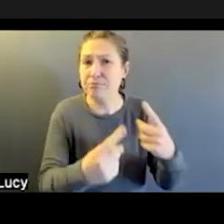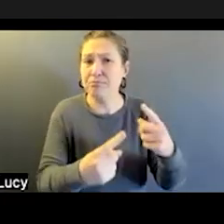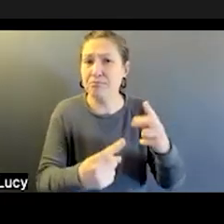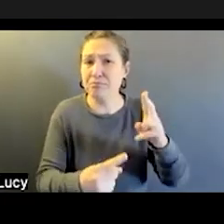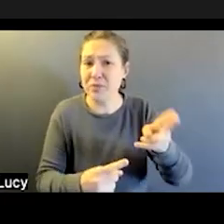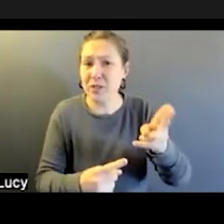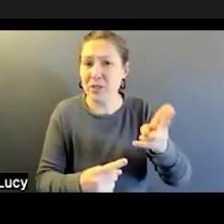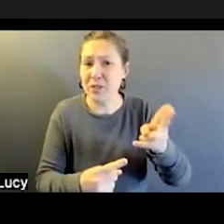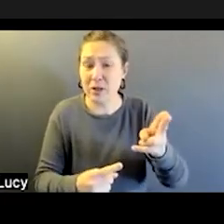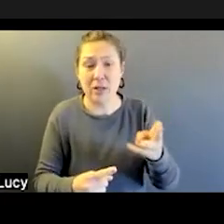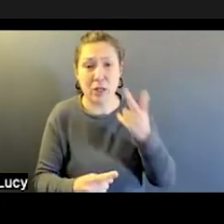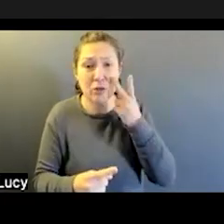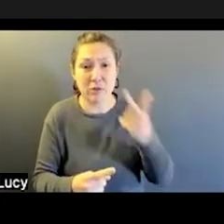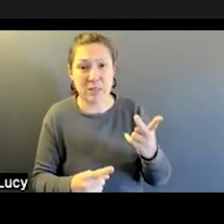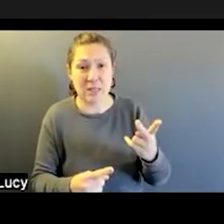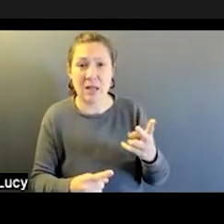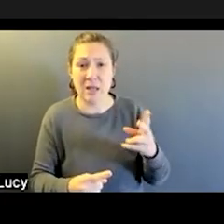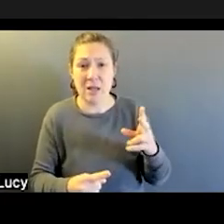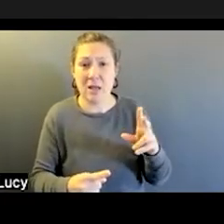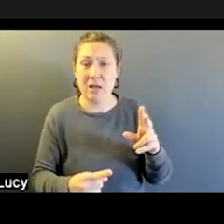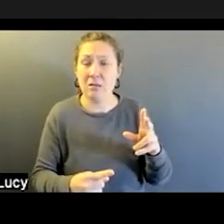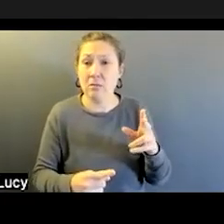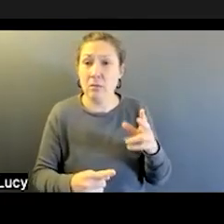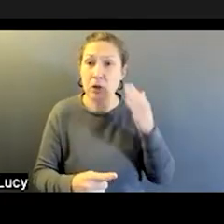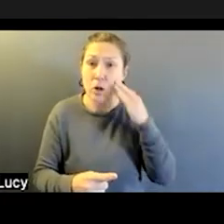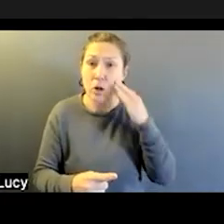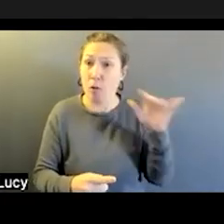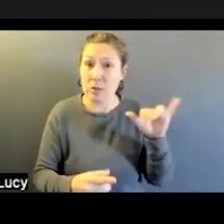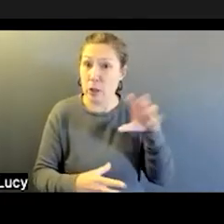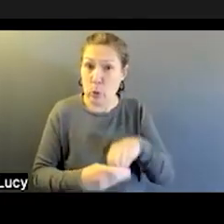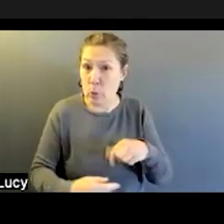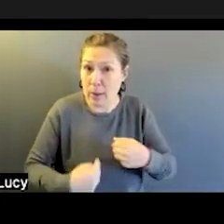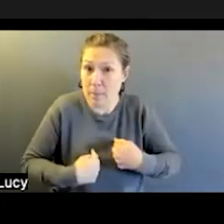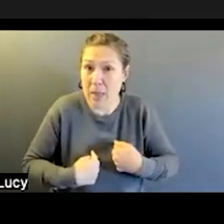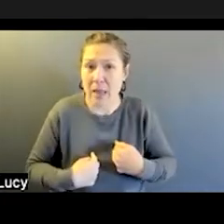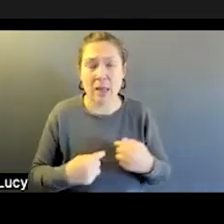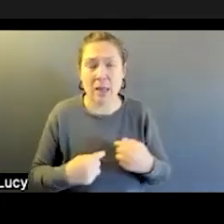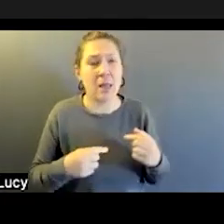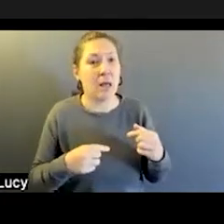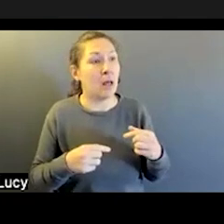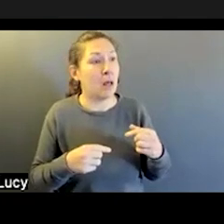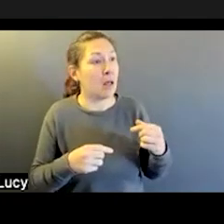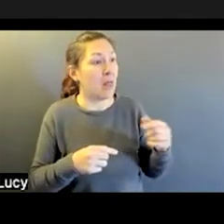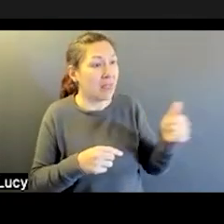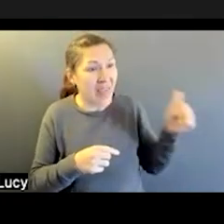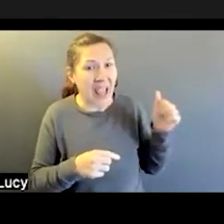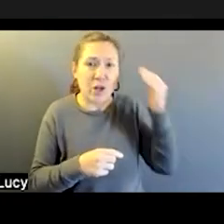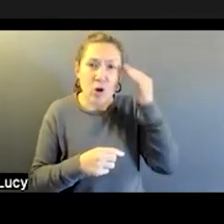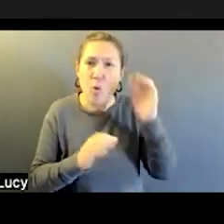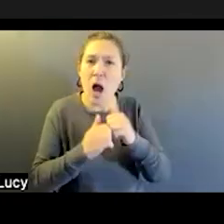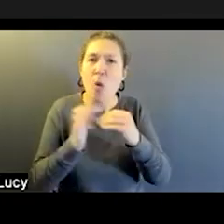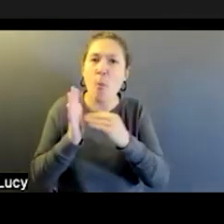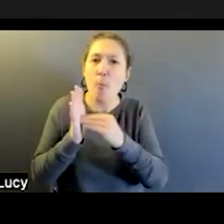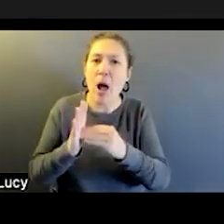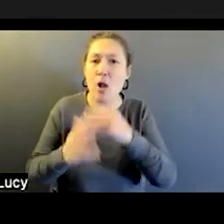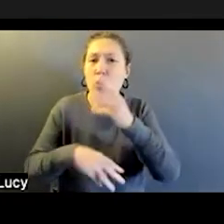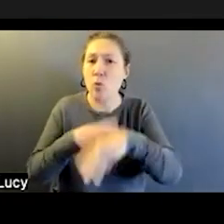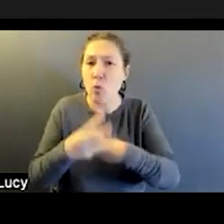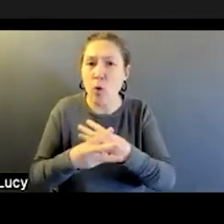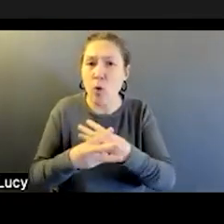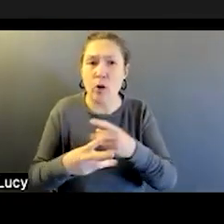evening for me, we have seen blind people modeling the world. We have seen people modeling educational